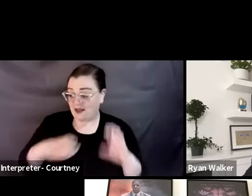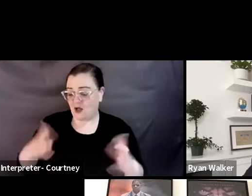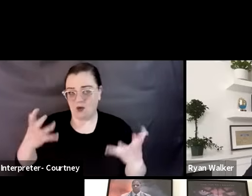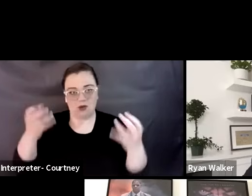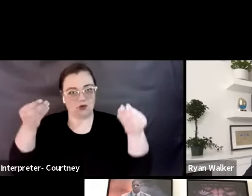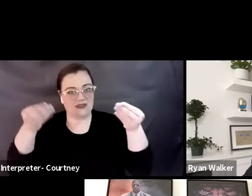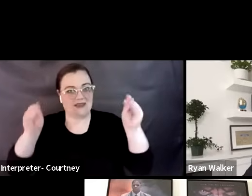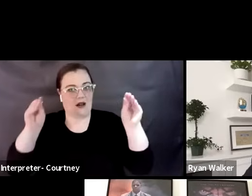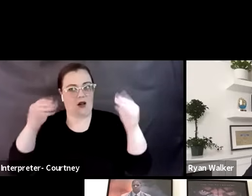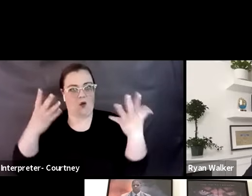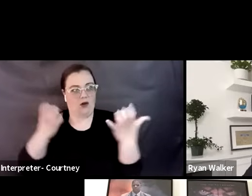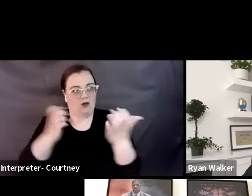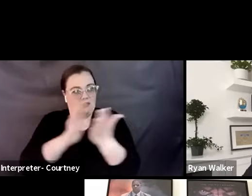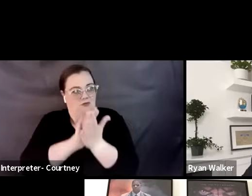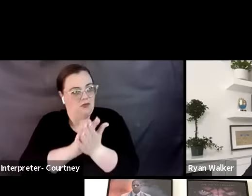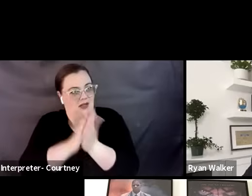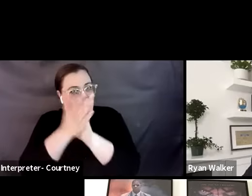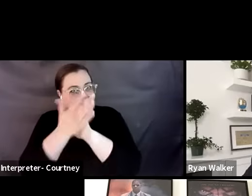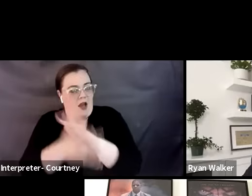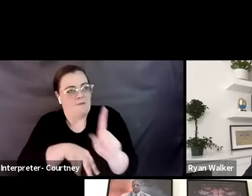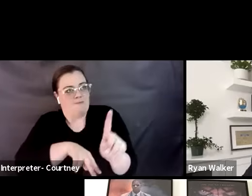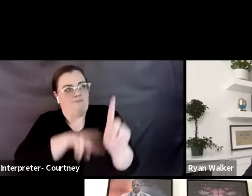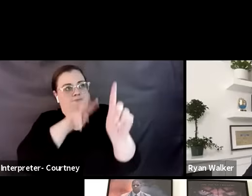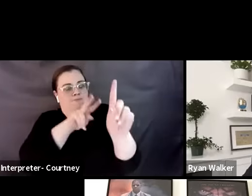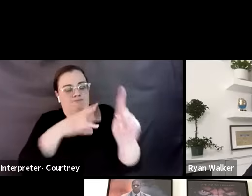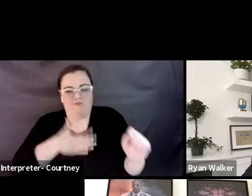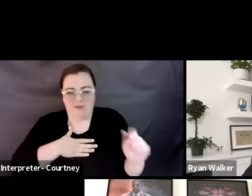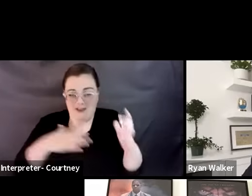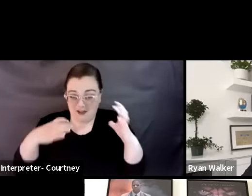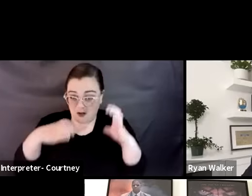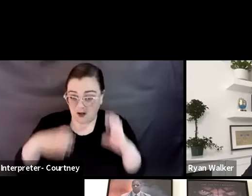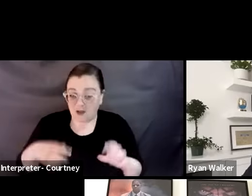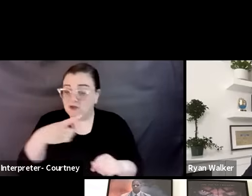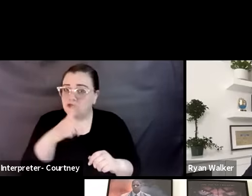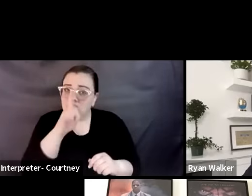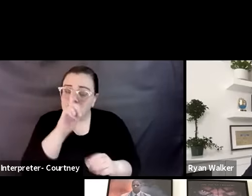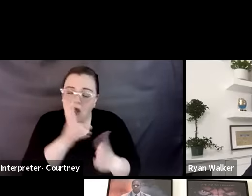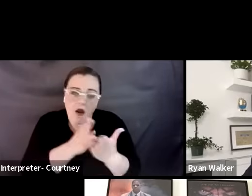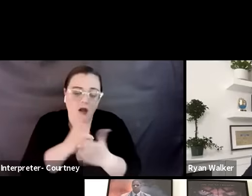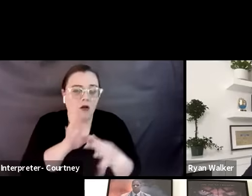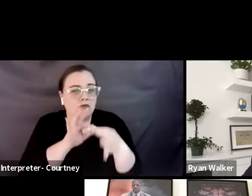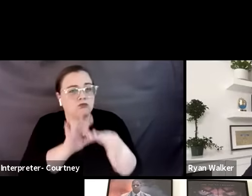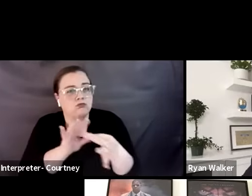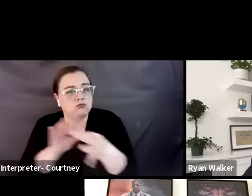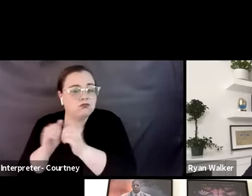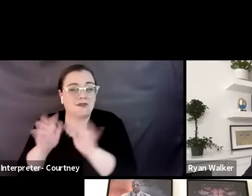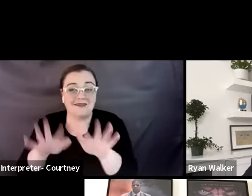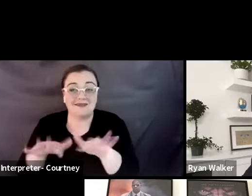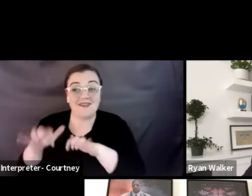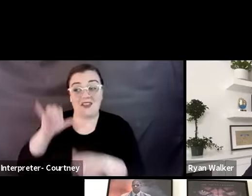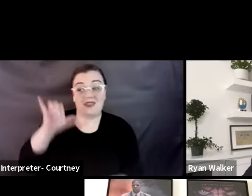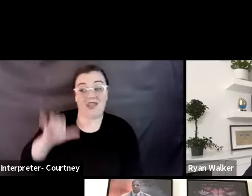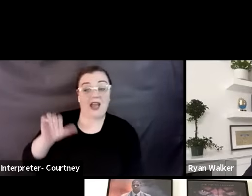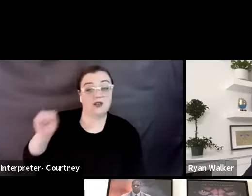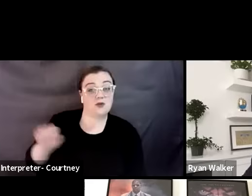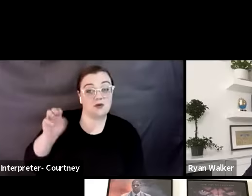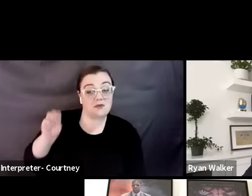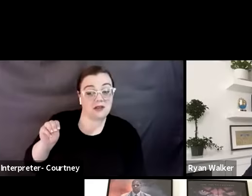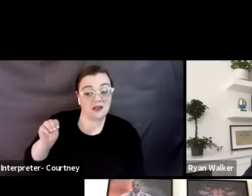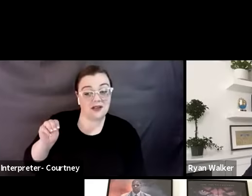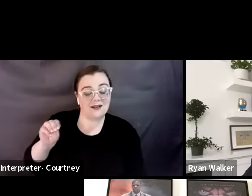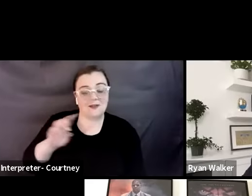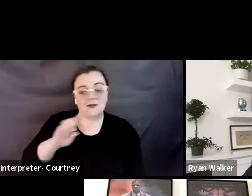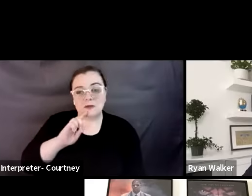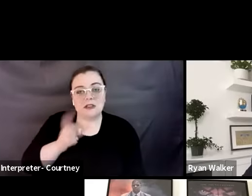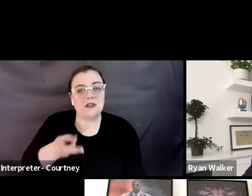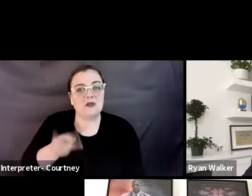my client. And, she had such an authentic relationship with her audience. That's what social media is. It's a two-way